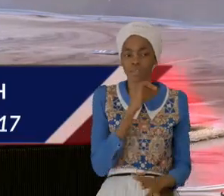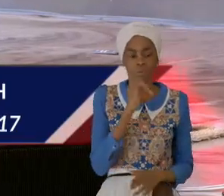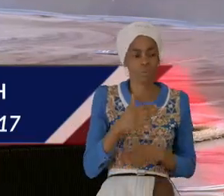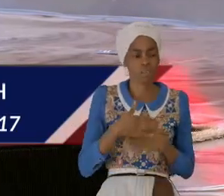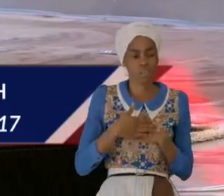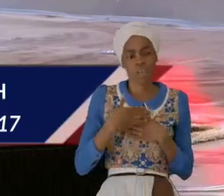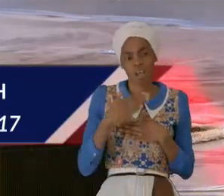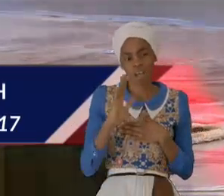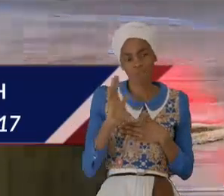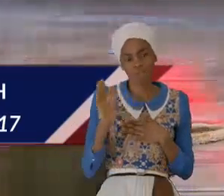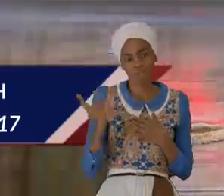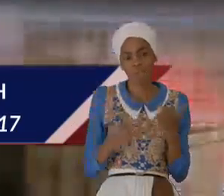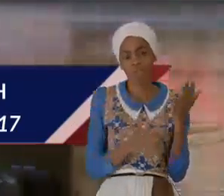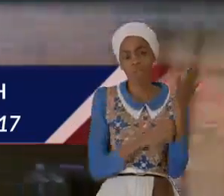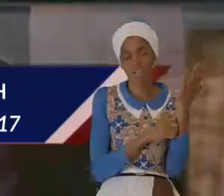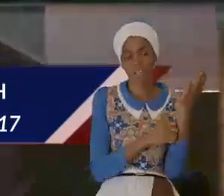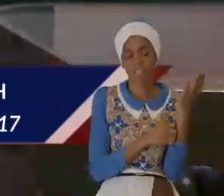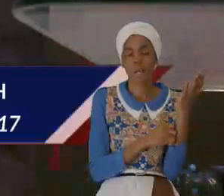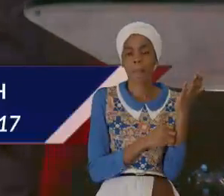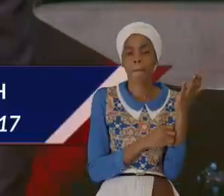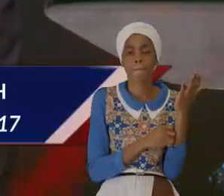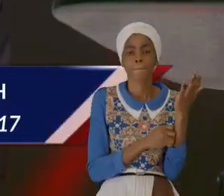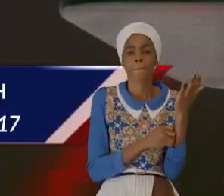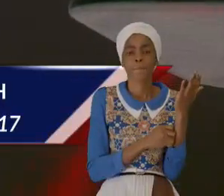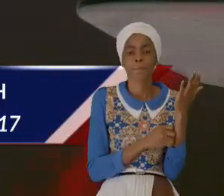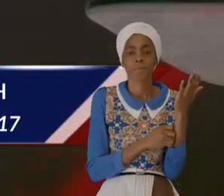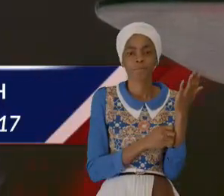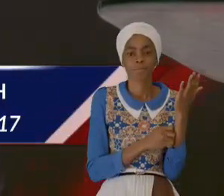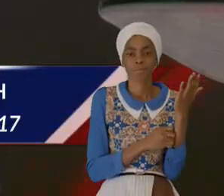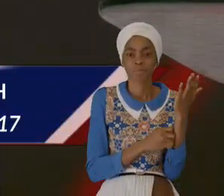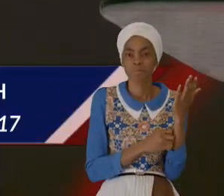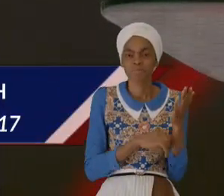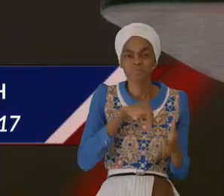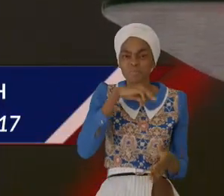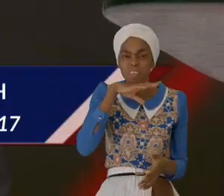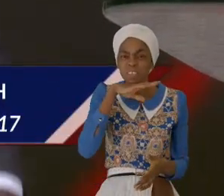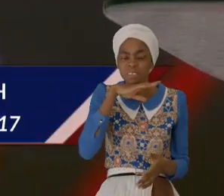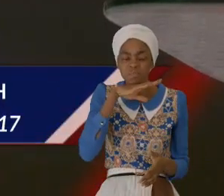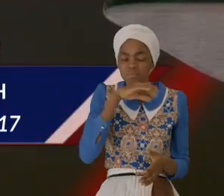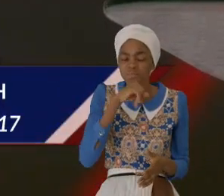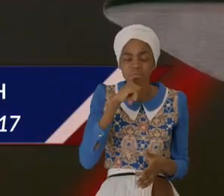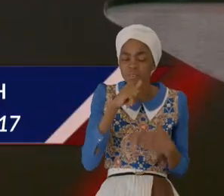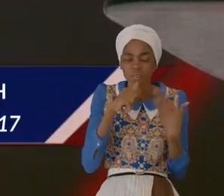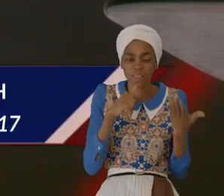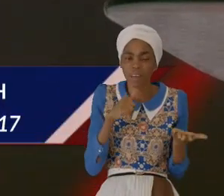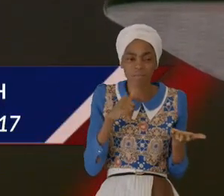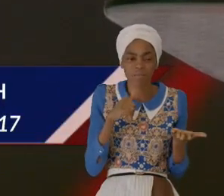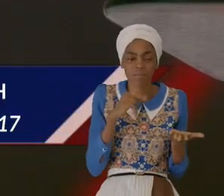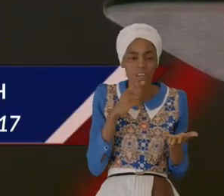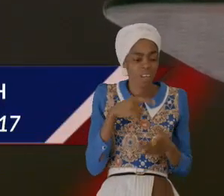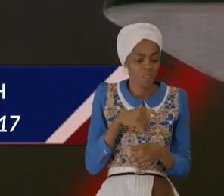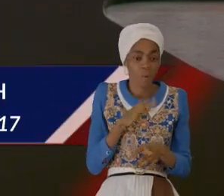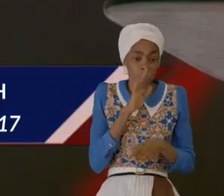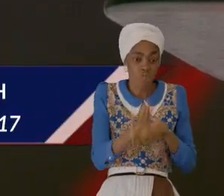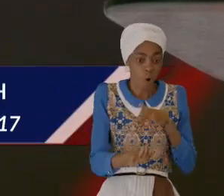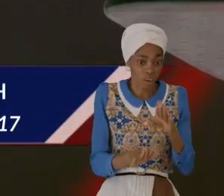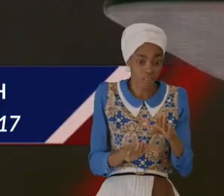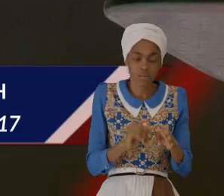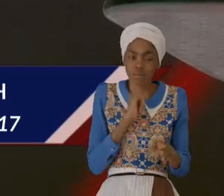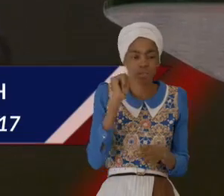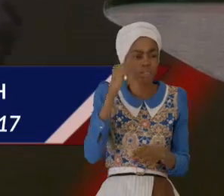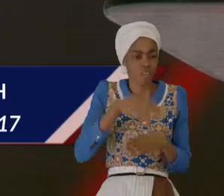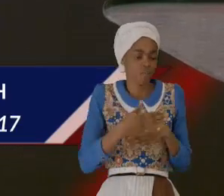not after the flesh. Uncleanness is off. They walk not after the